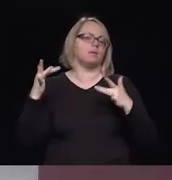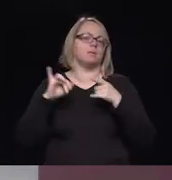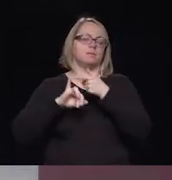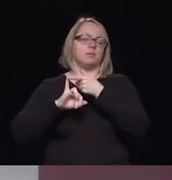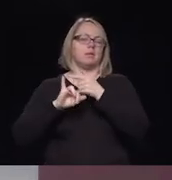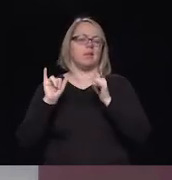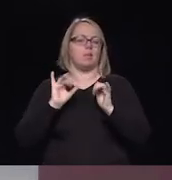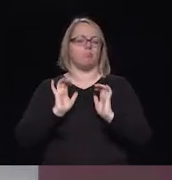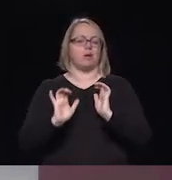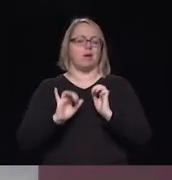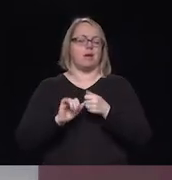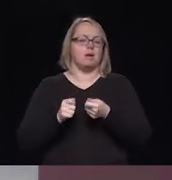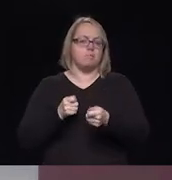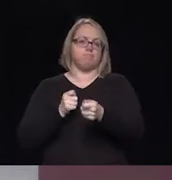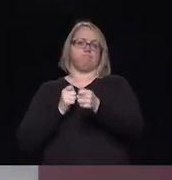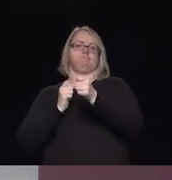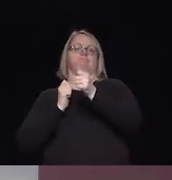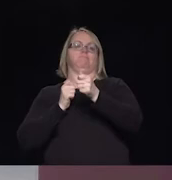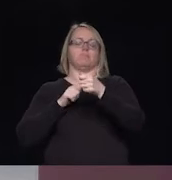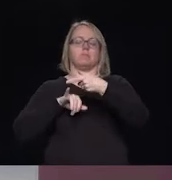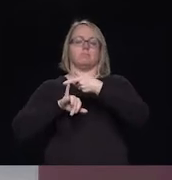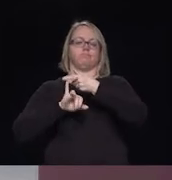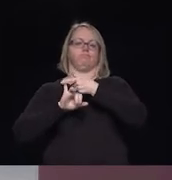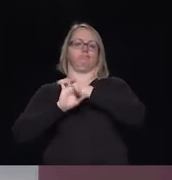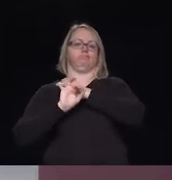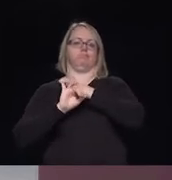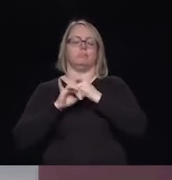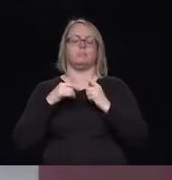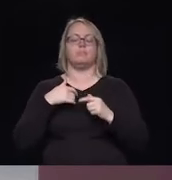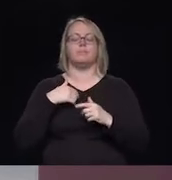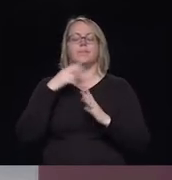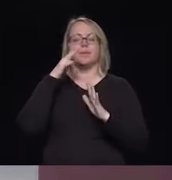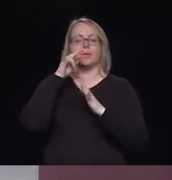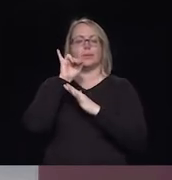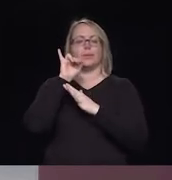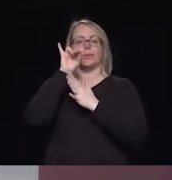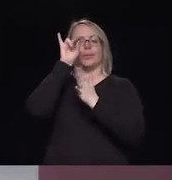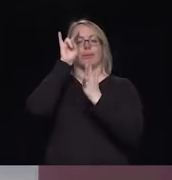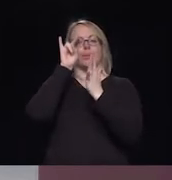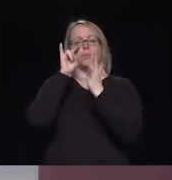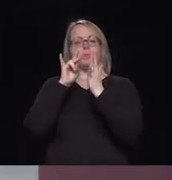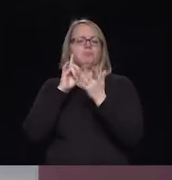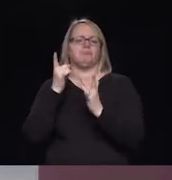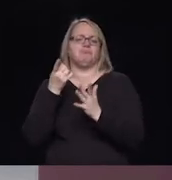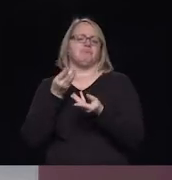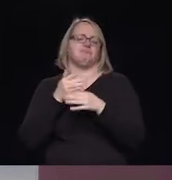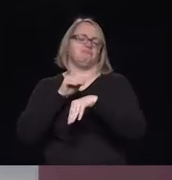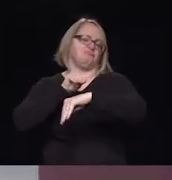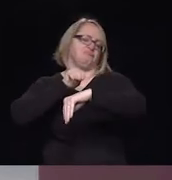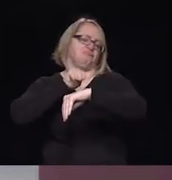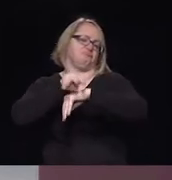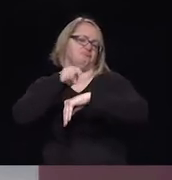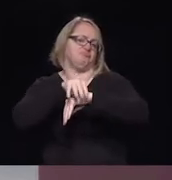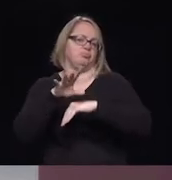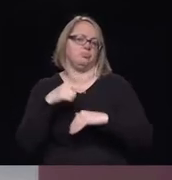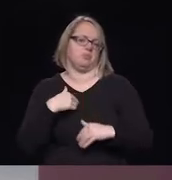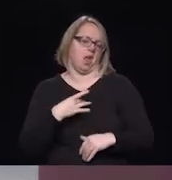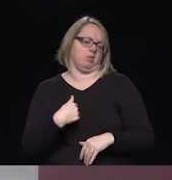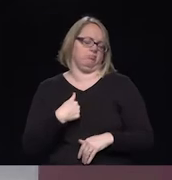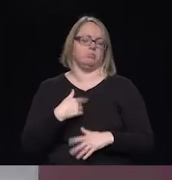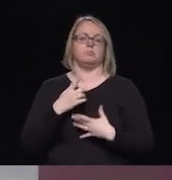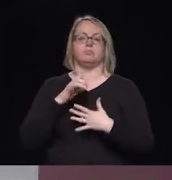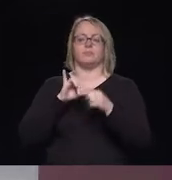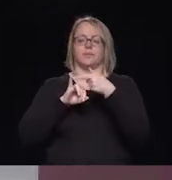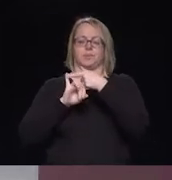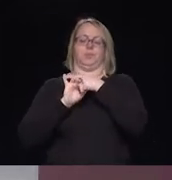like a brake. When you're driving, you pull the brake a little bit. Now with painting, having that pinky up takes the